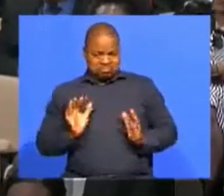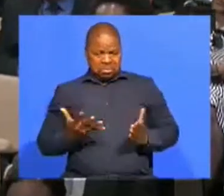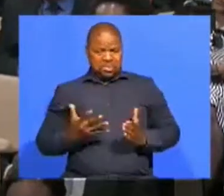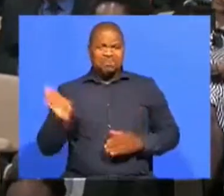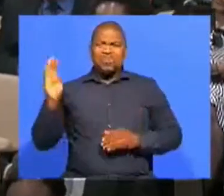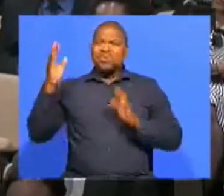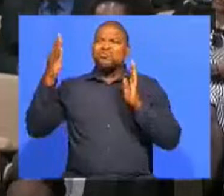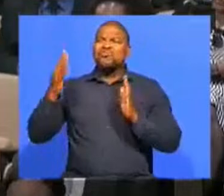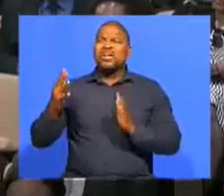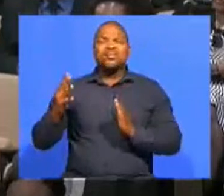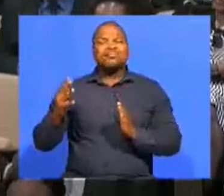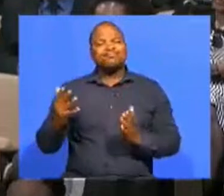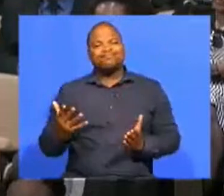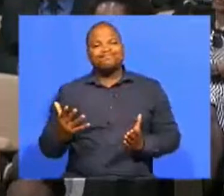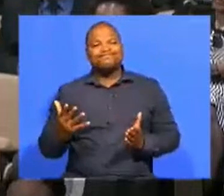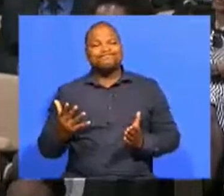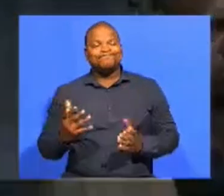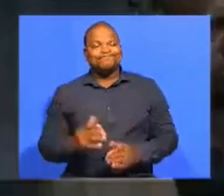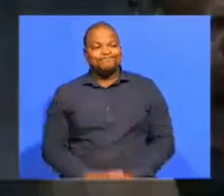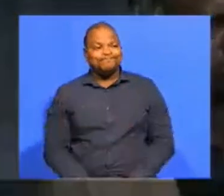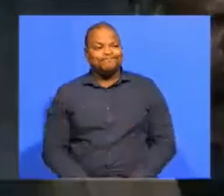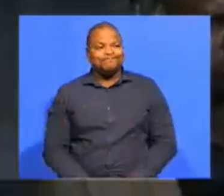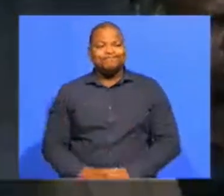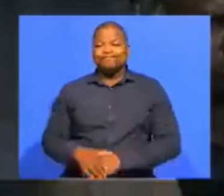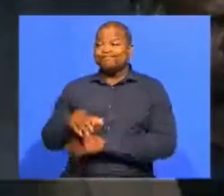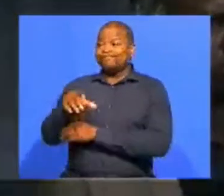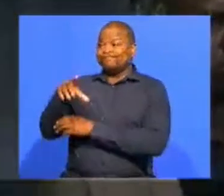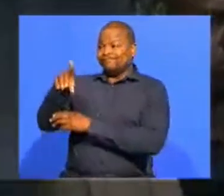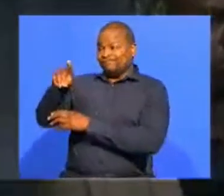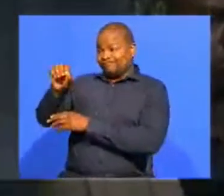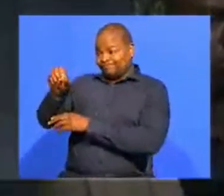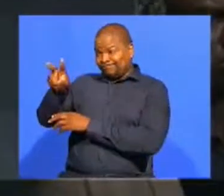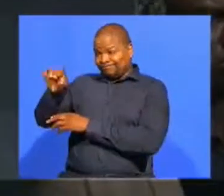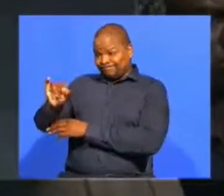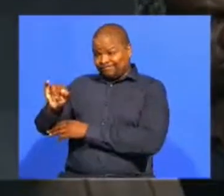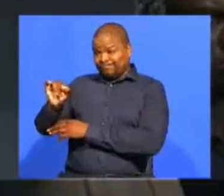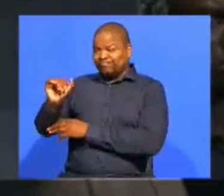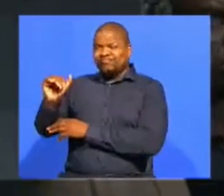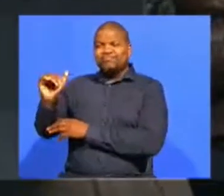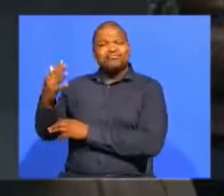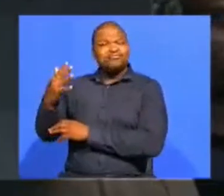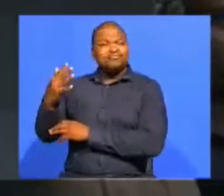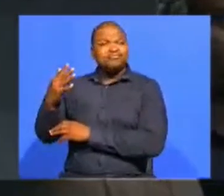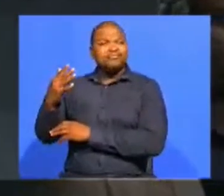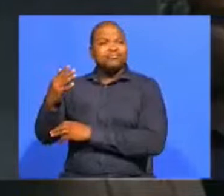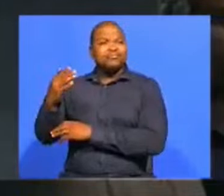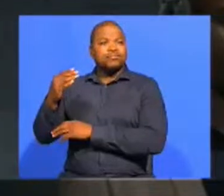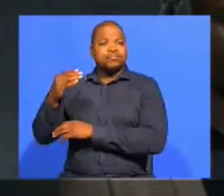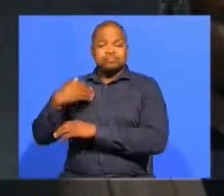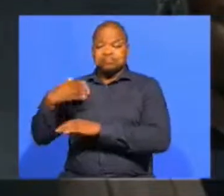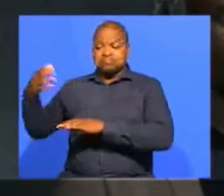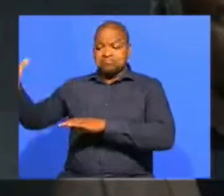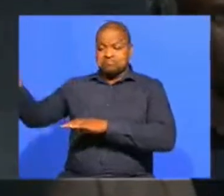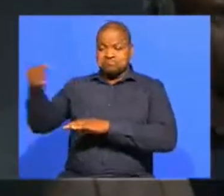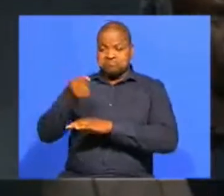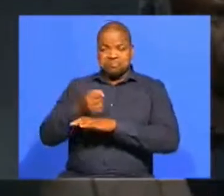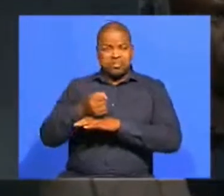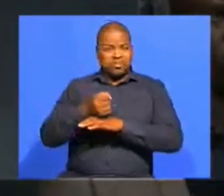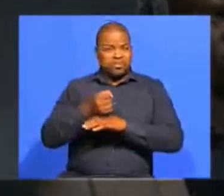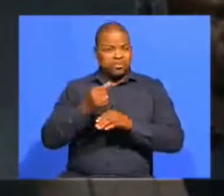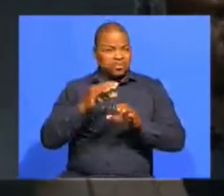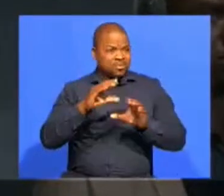Unere Botswana out there? And to the Prime Minister David, I understand that you are leading a high-powered delegation covering a wide